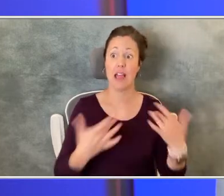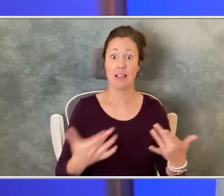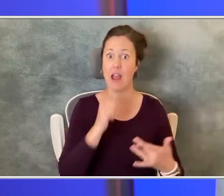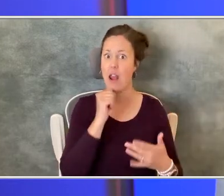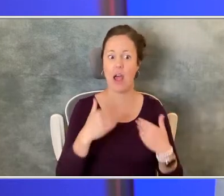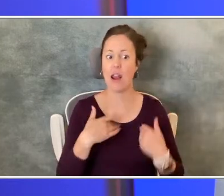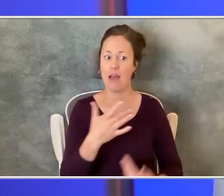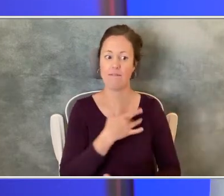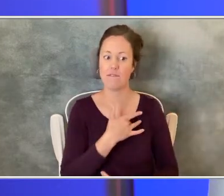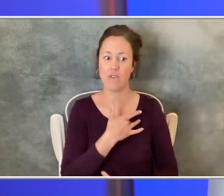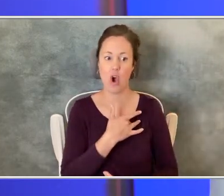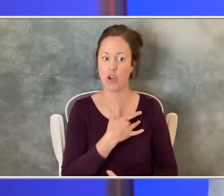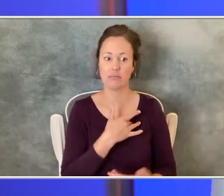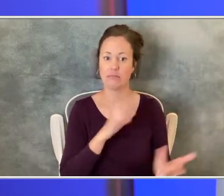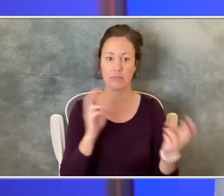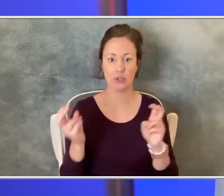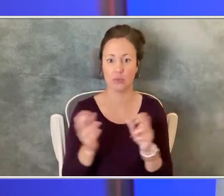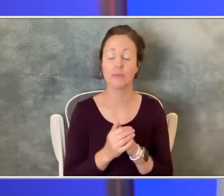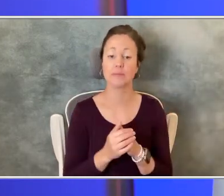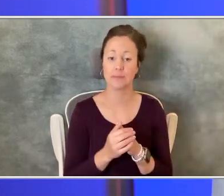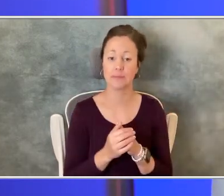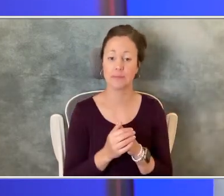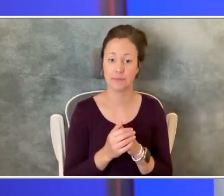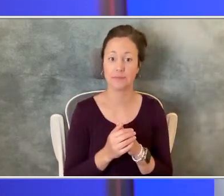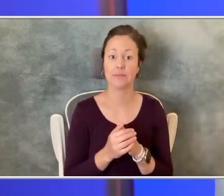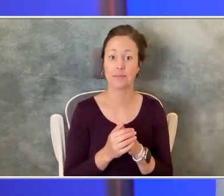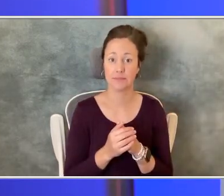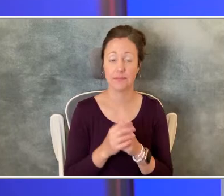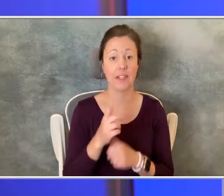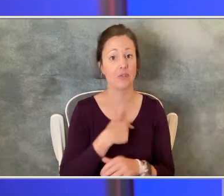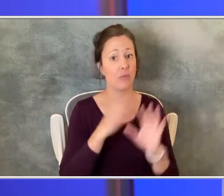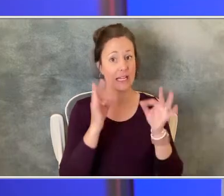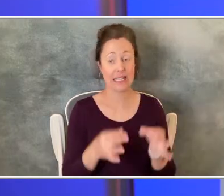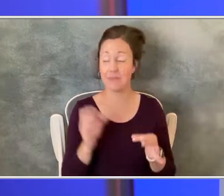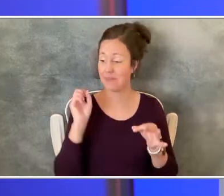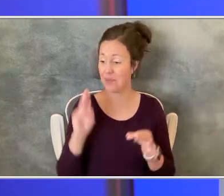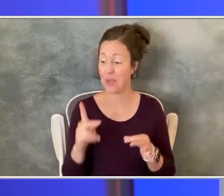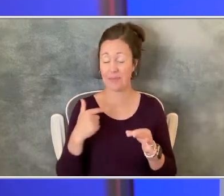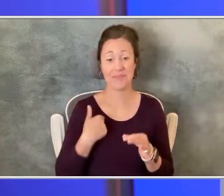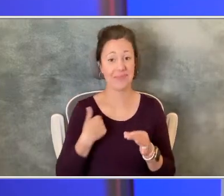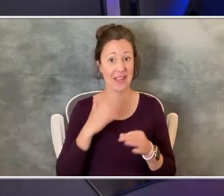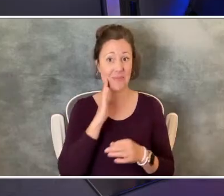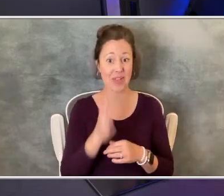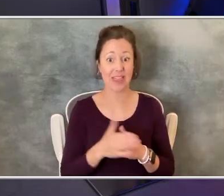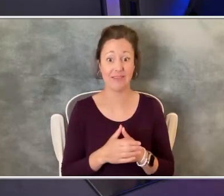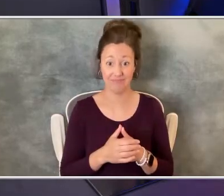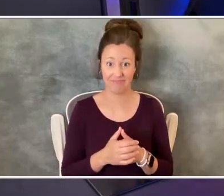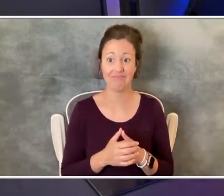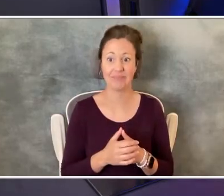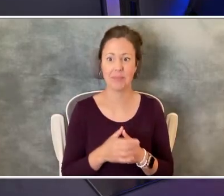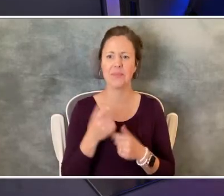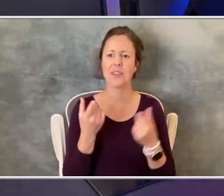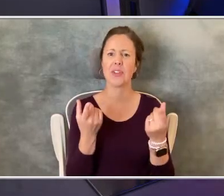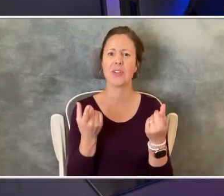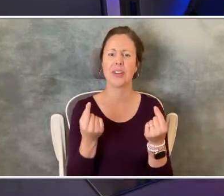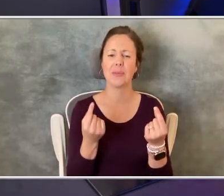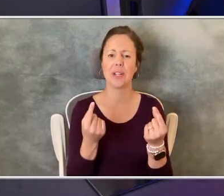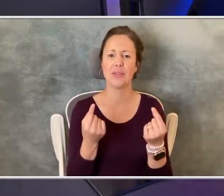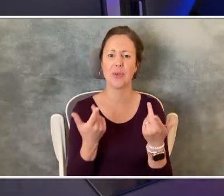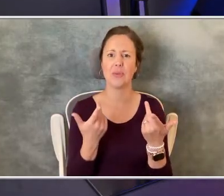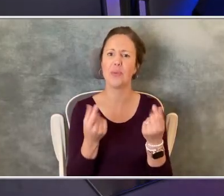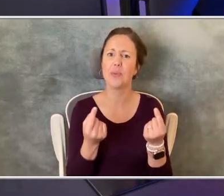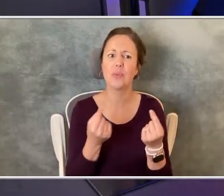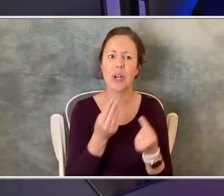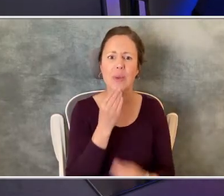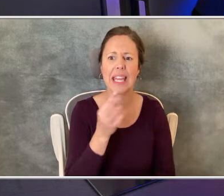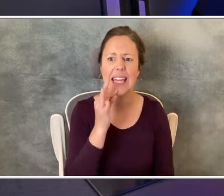event. So I look at that literature and I said, that's where I'm going, and I've never deviated. What do you do? What do you eat at Chiefs games? Like if